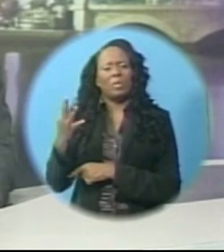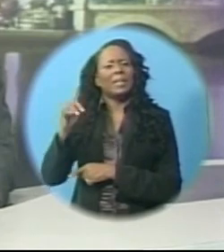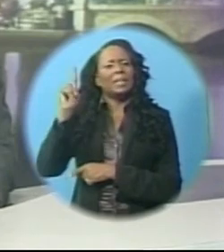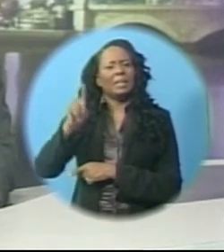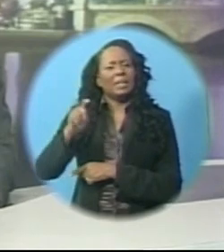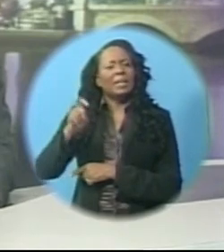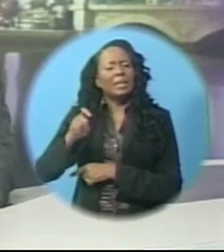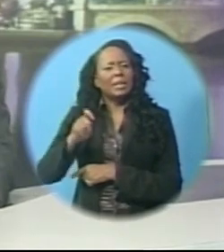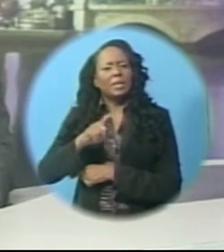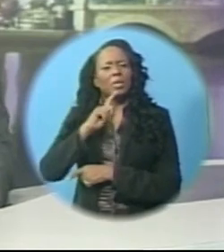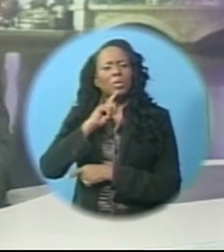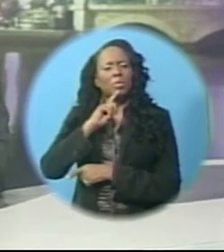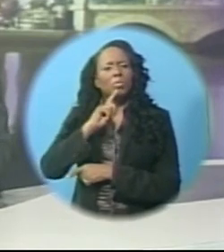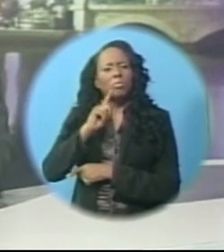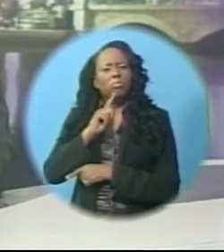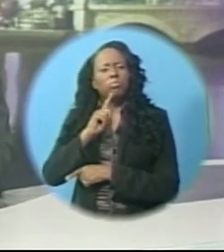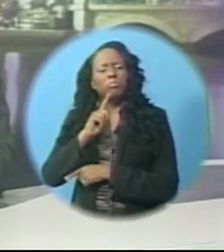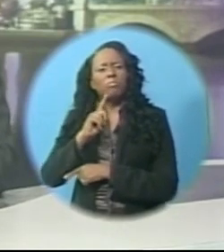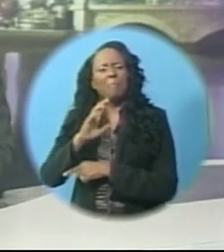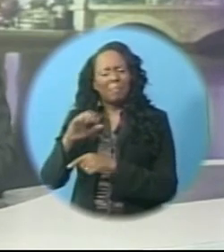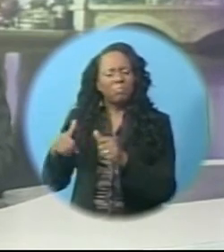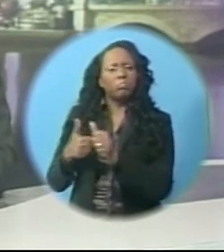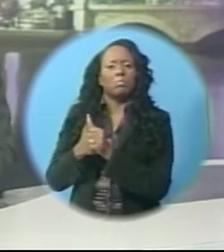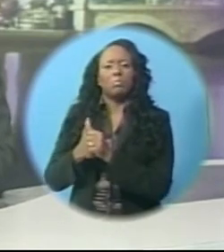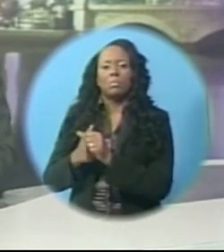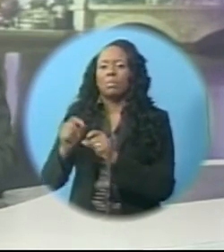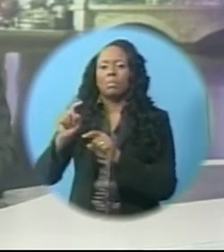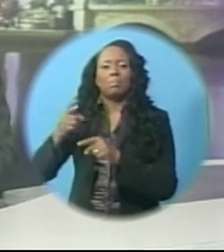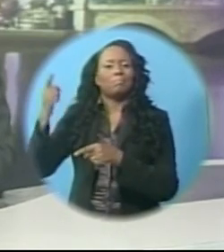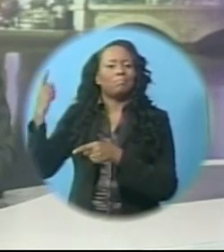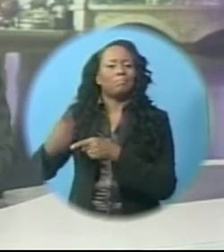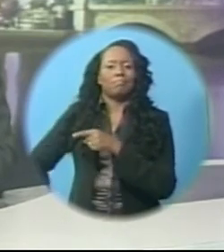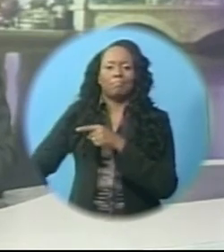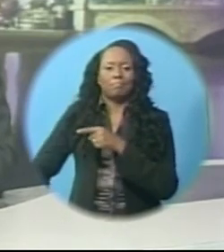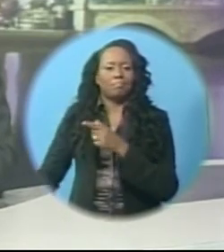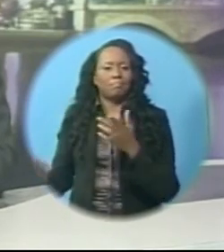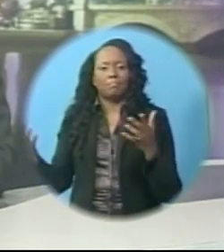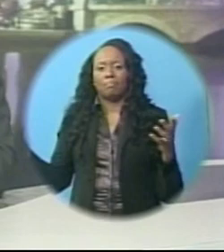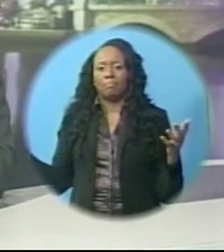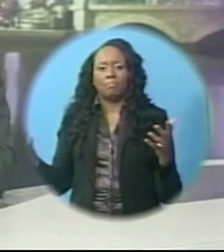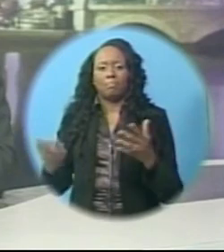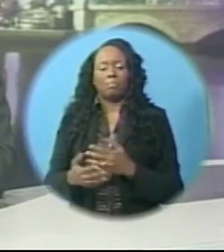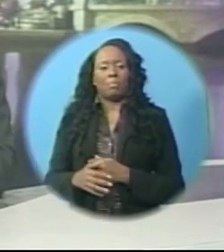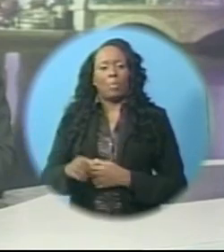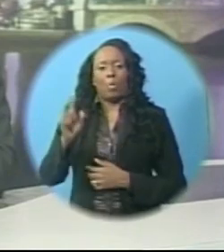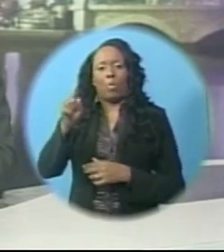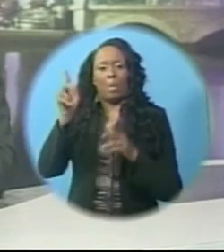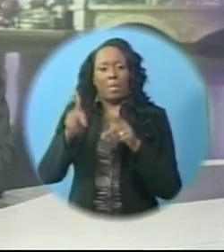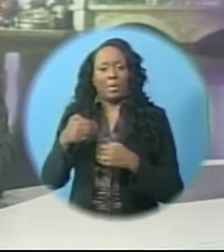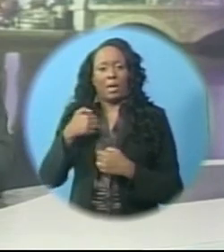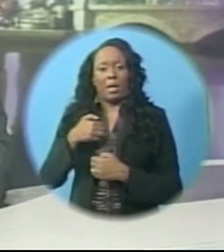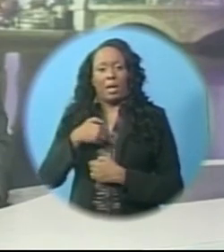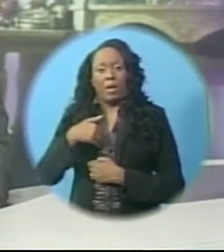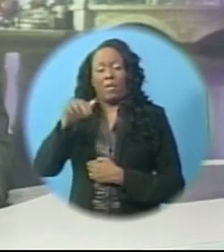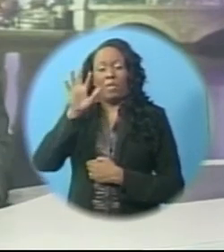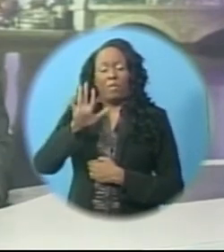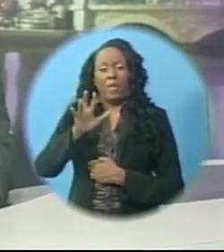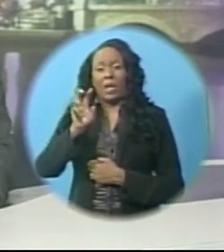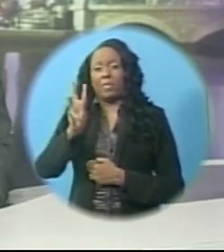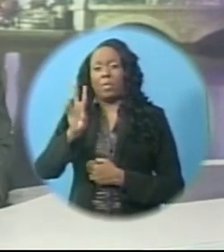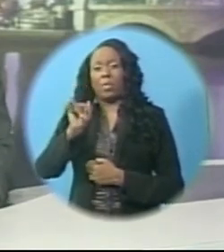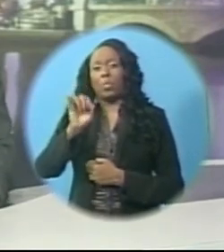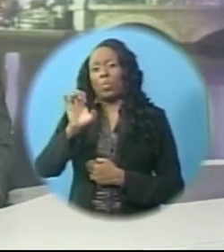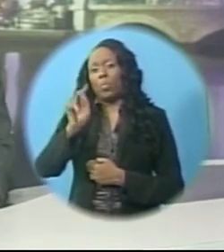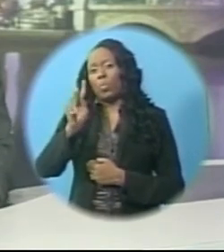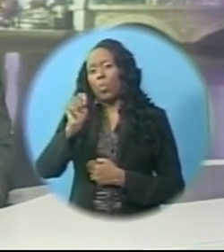sessions rather than chase down their unlikely 539-run target. Rabada's 4th 5-wicket haul and his 9th in Test